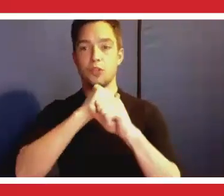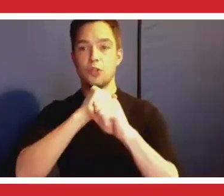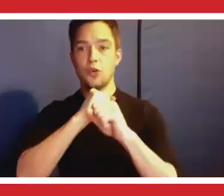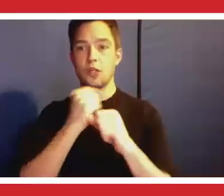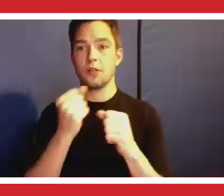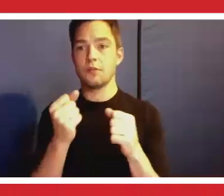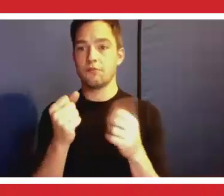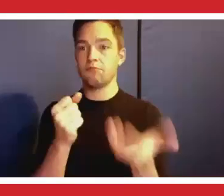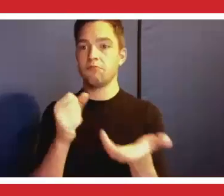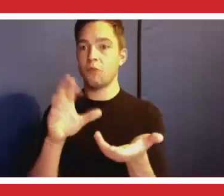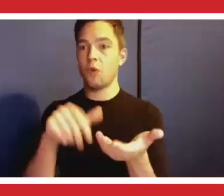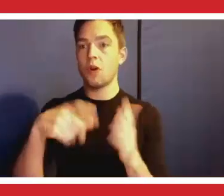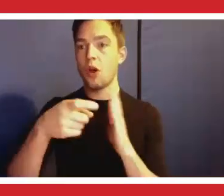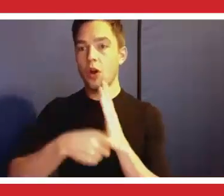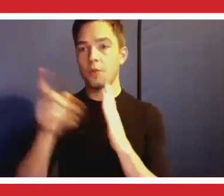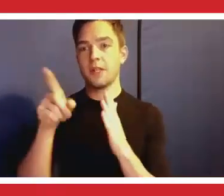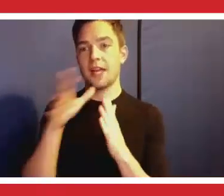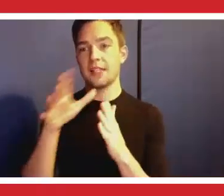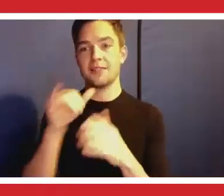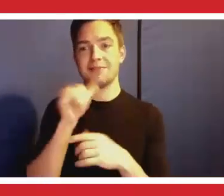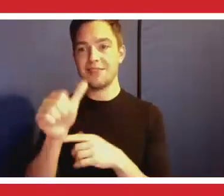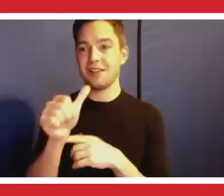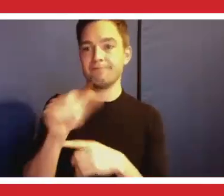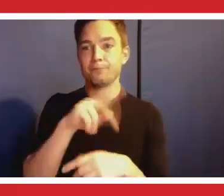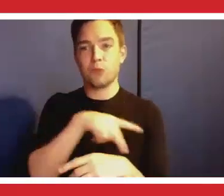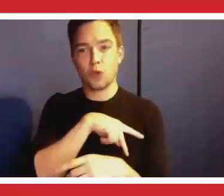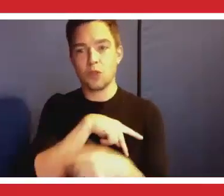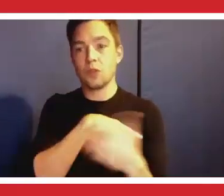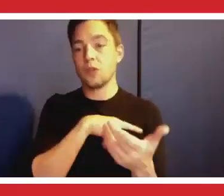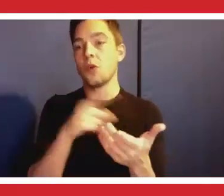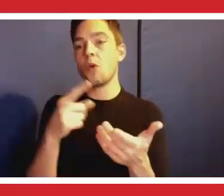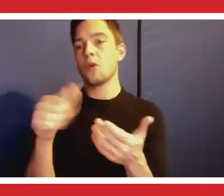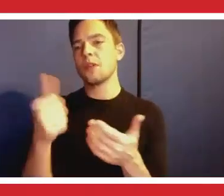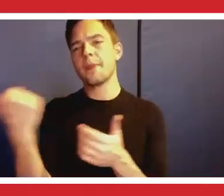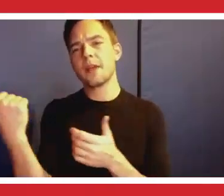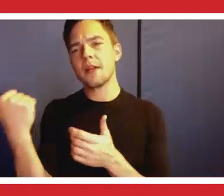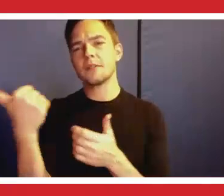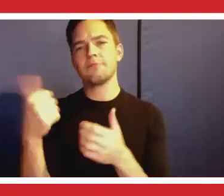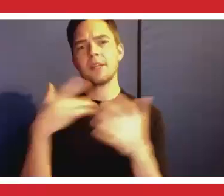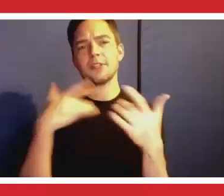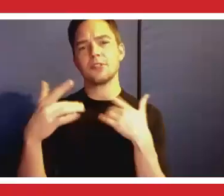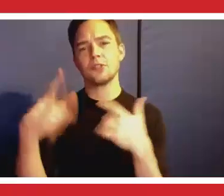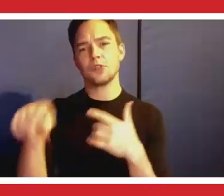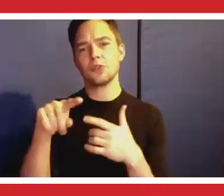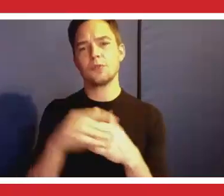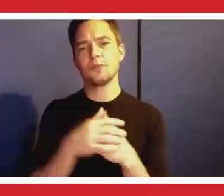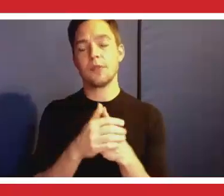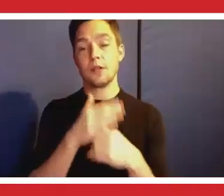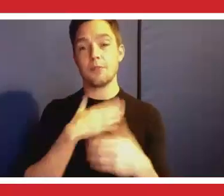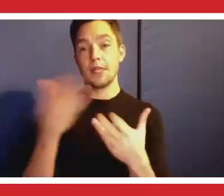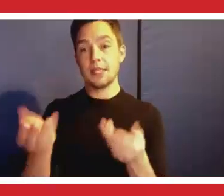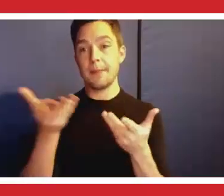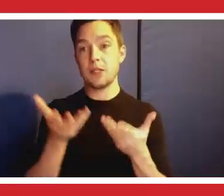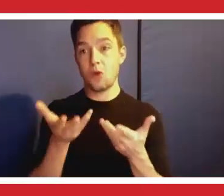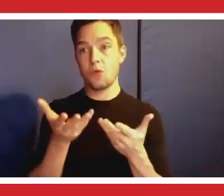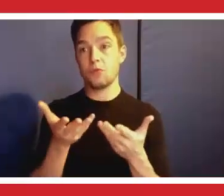that automation is impersonal? Or is it something else that's concerning you? Please let me know. And